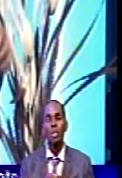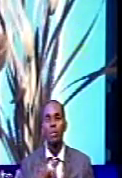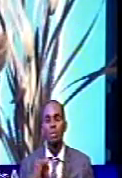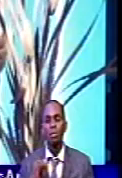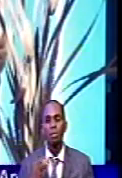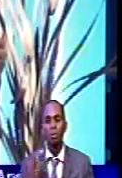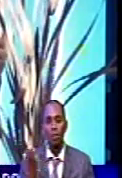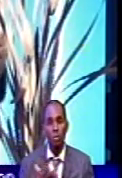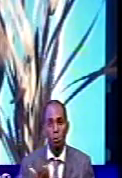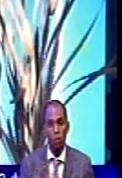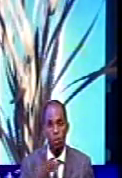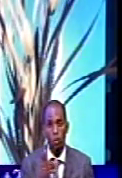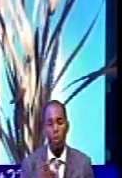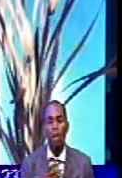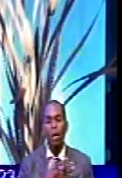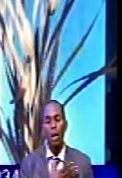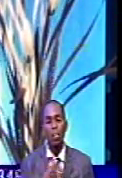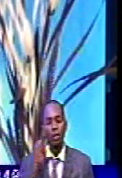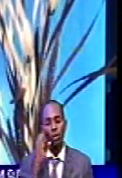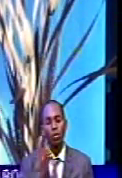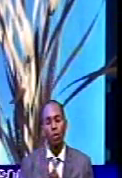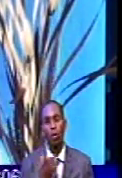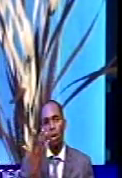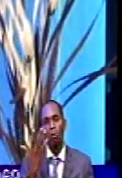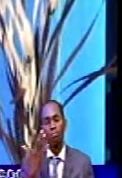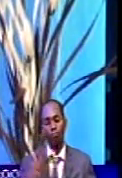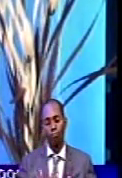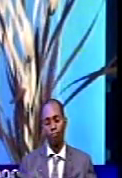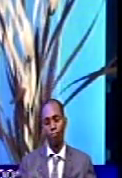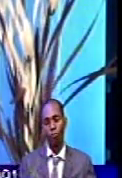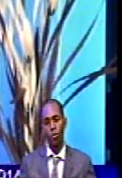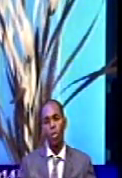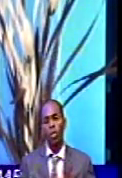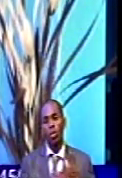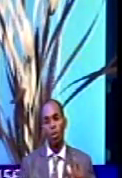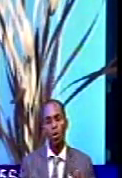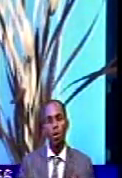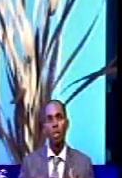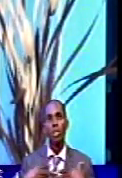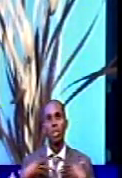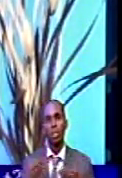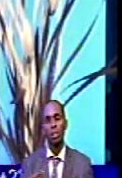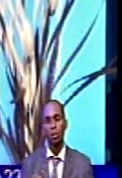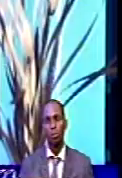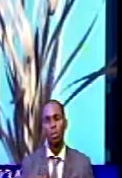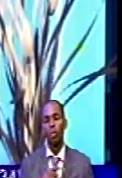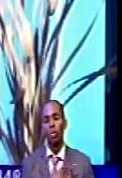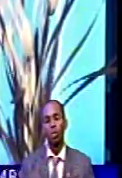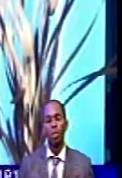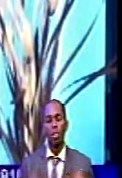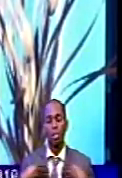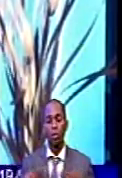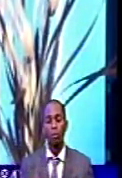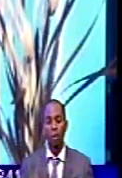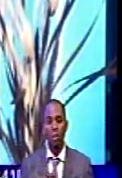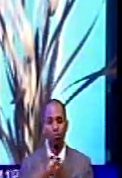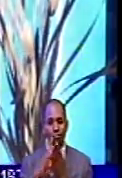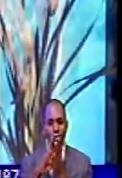healed her permanently. We now go to online to take some testimony before we come back